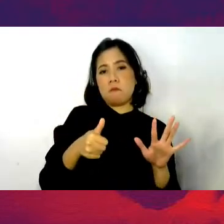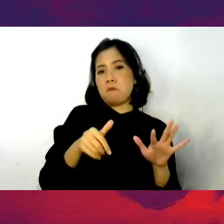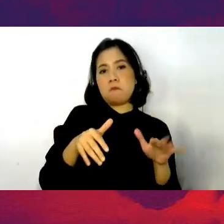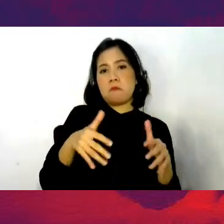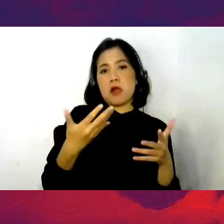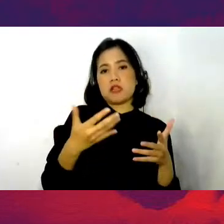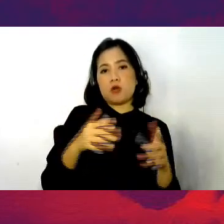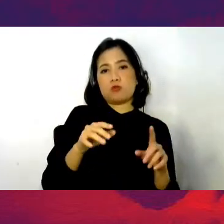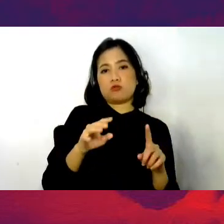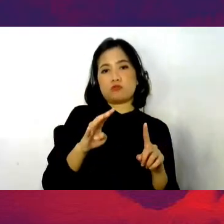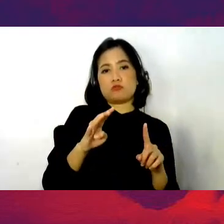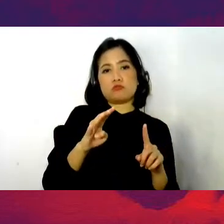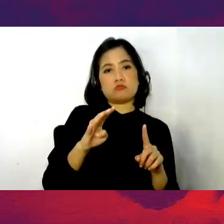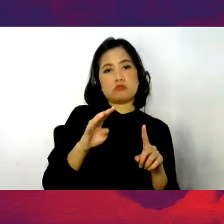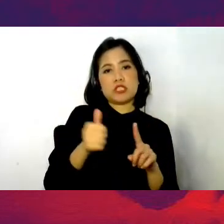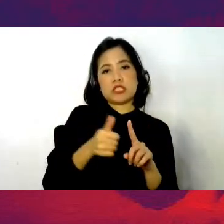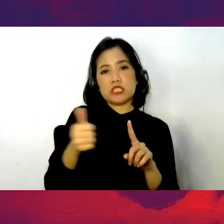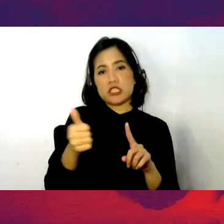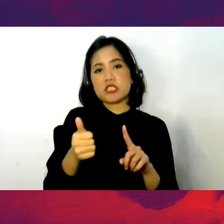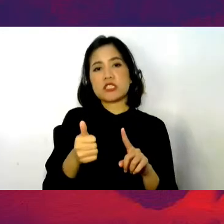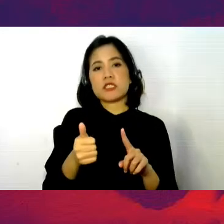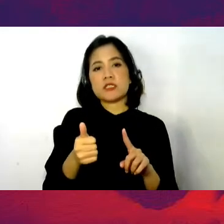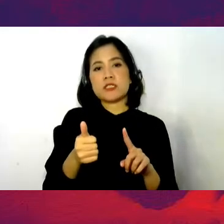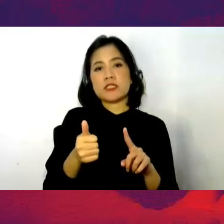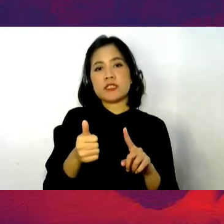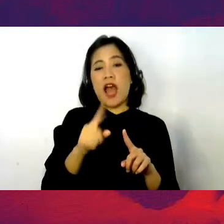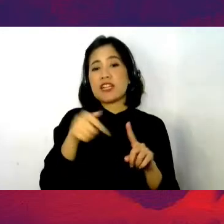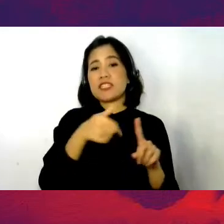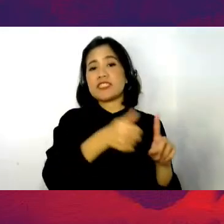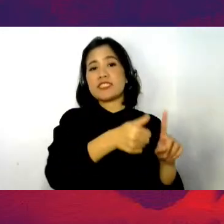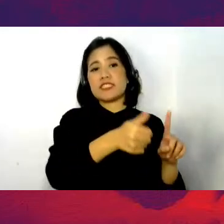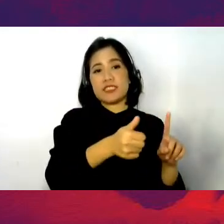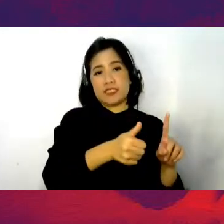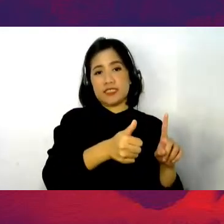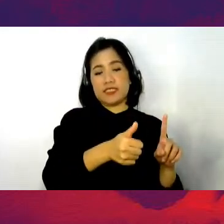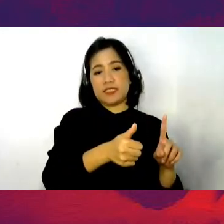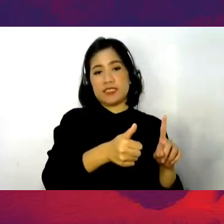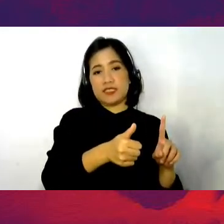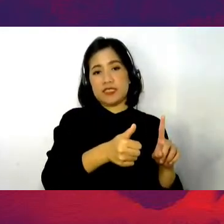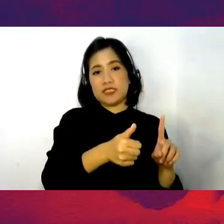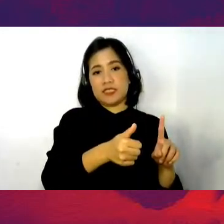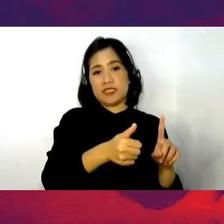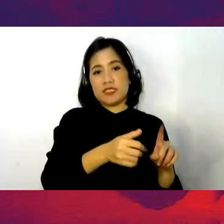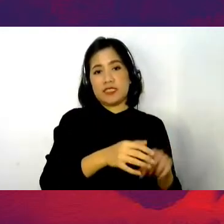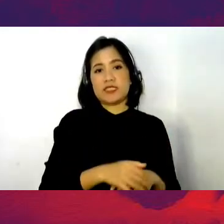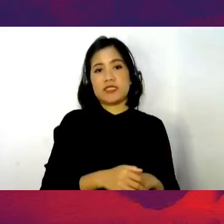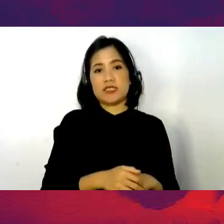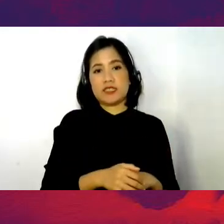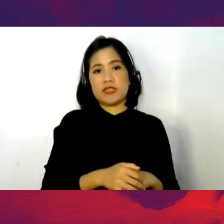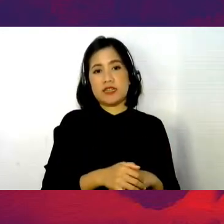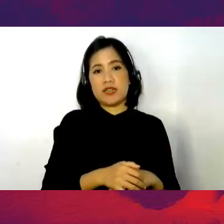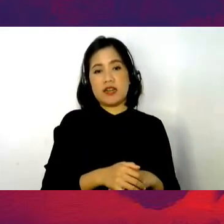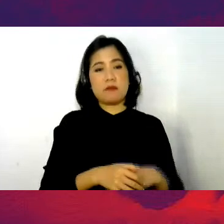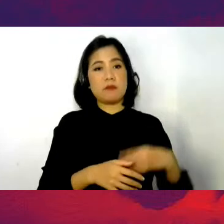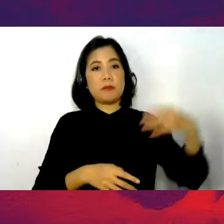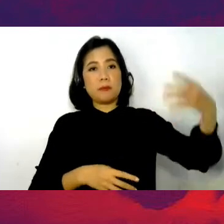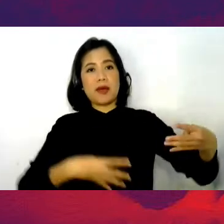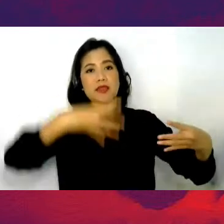find out who's poor, you have to have a cutoff in terms of how many dimensions or what share of